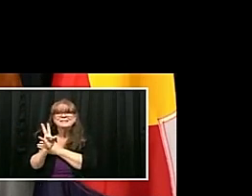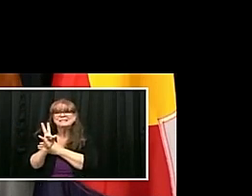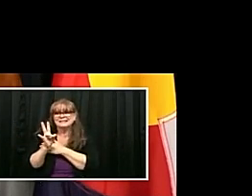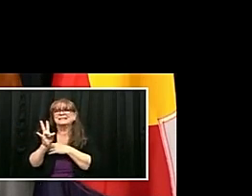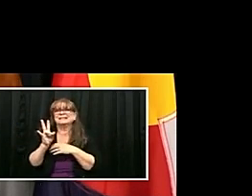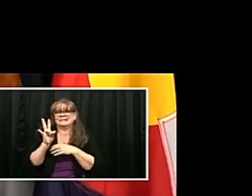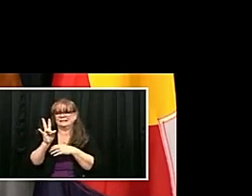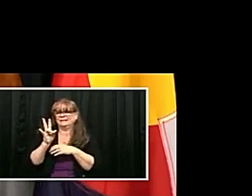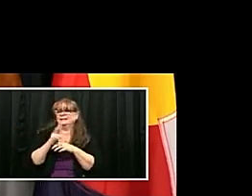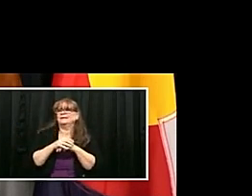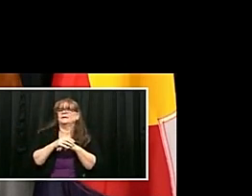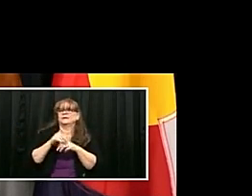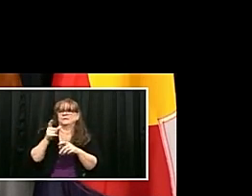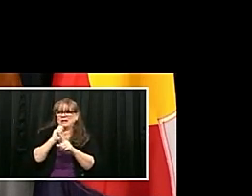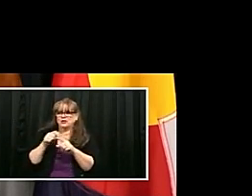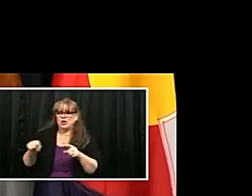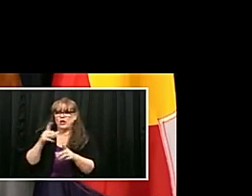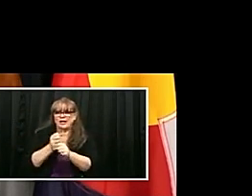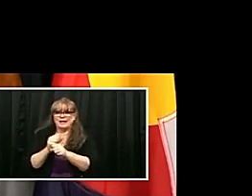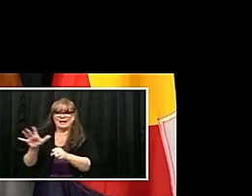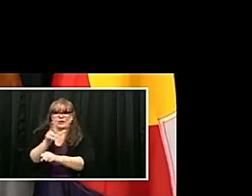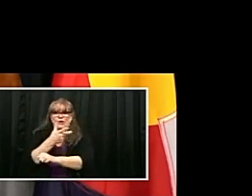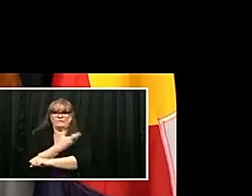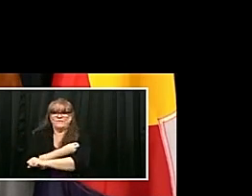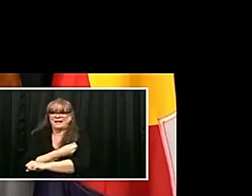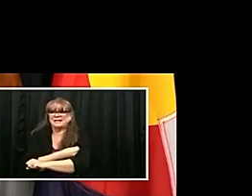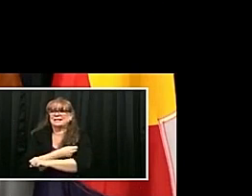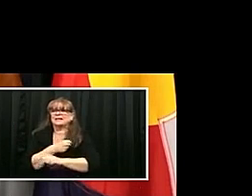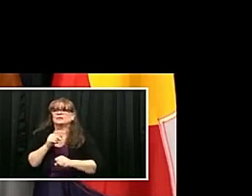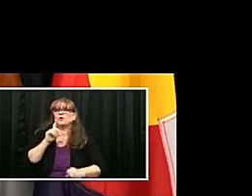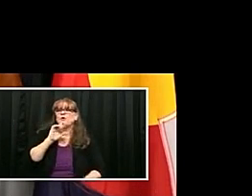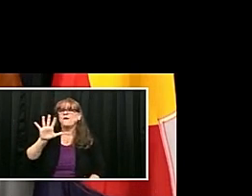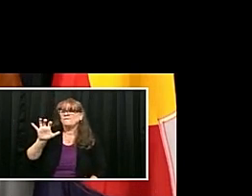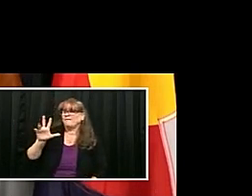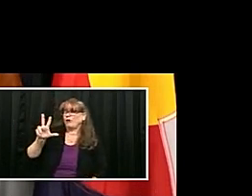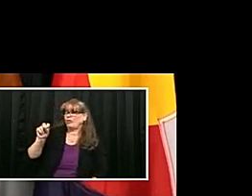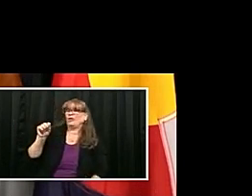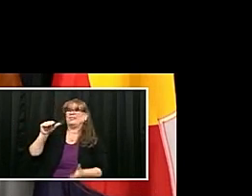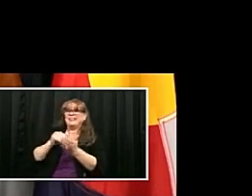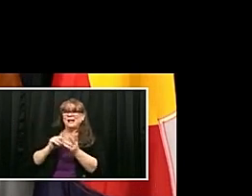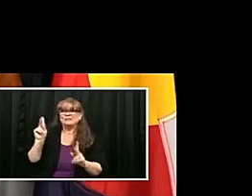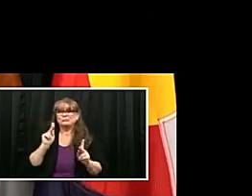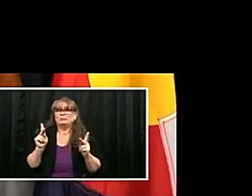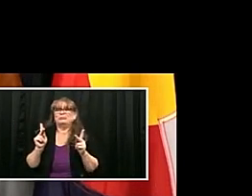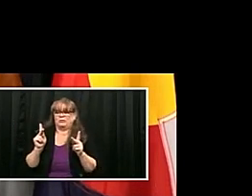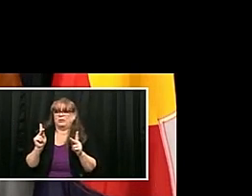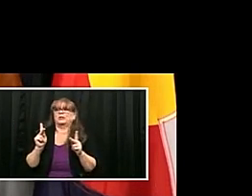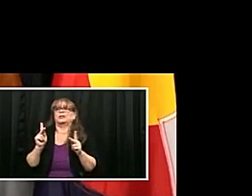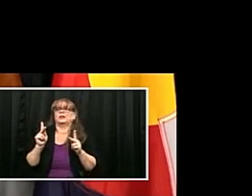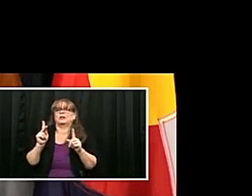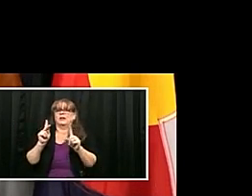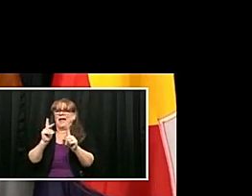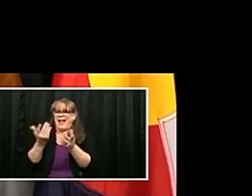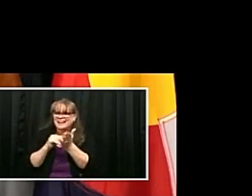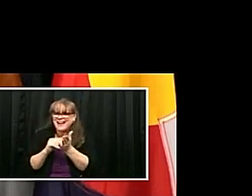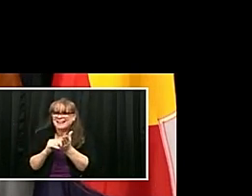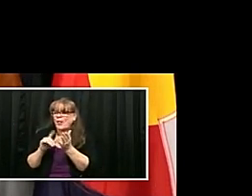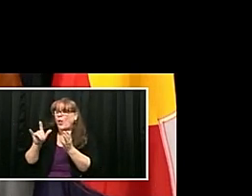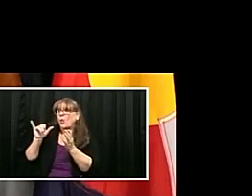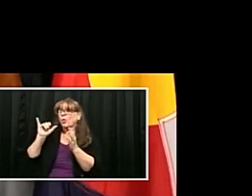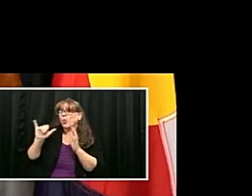in that category. People over age 70 represent 3/4 of the deaths in our state and just over 40% of